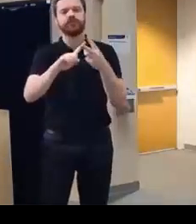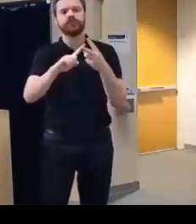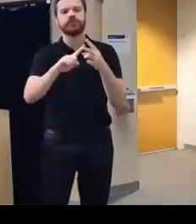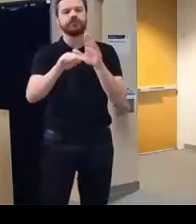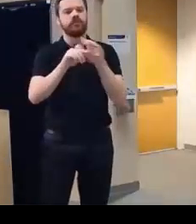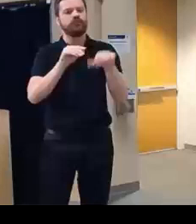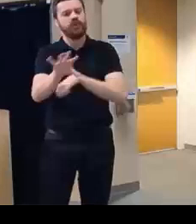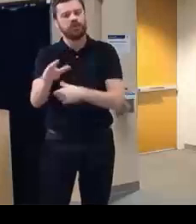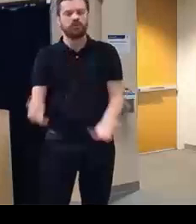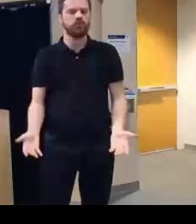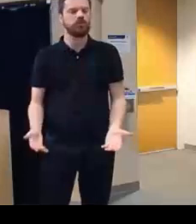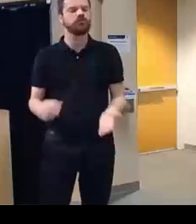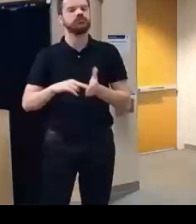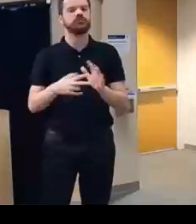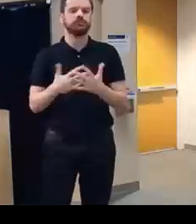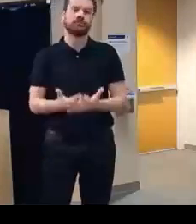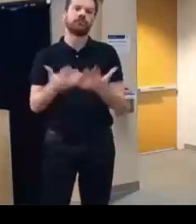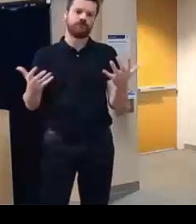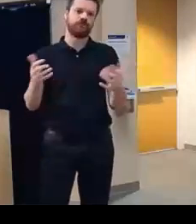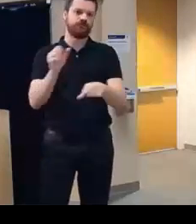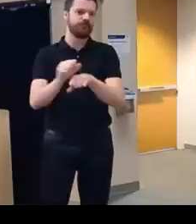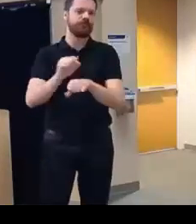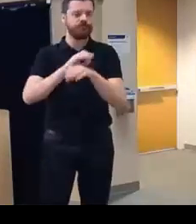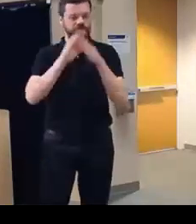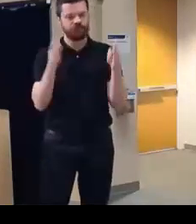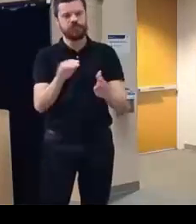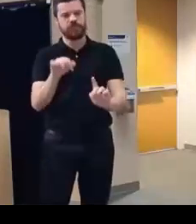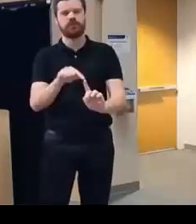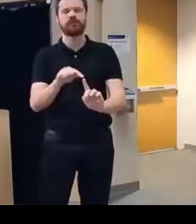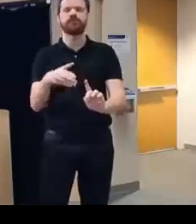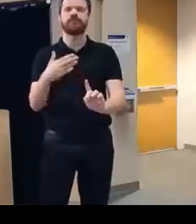effects. So there's been a lot of work related to this kind of